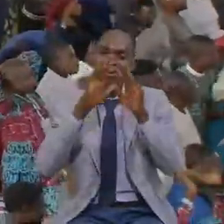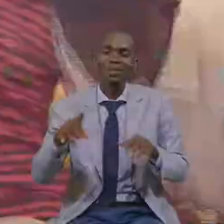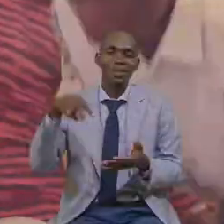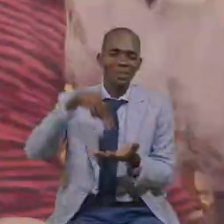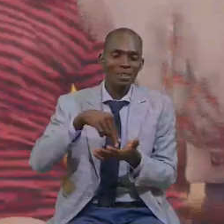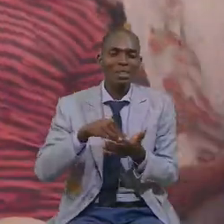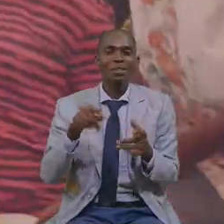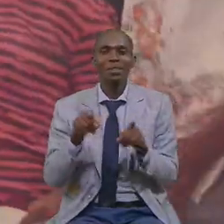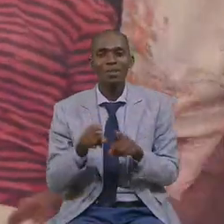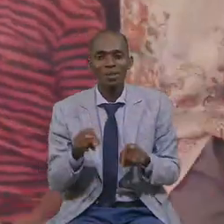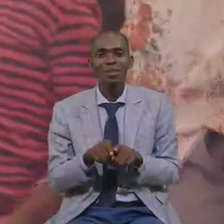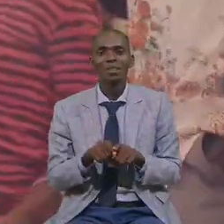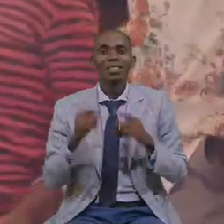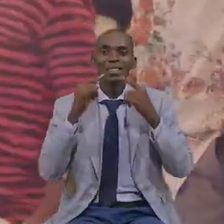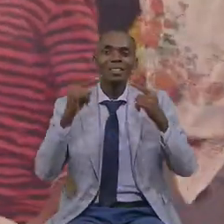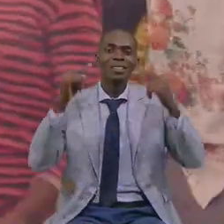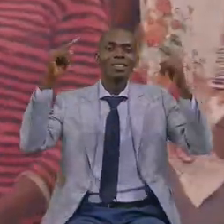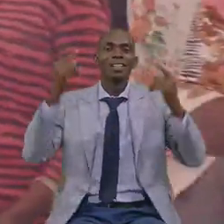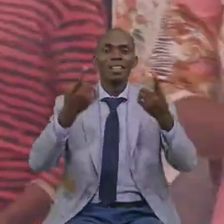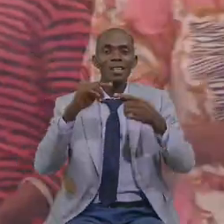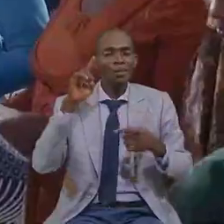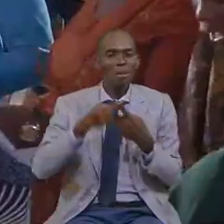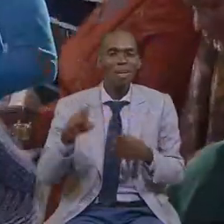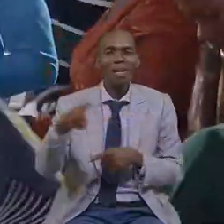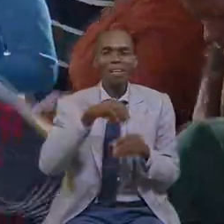you. Success has come to you.